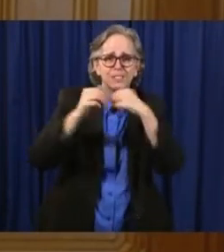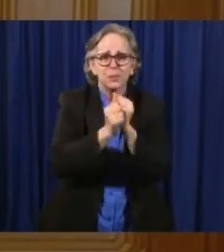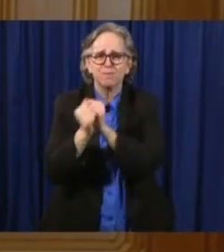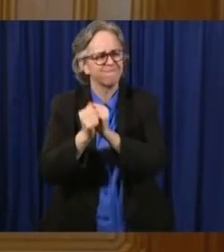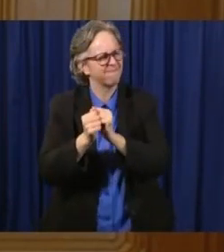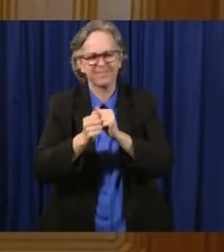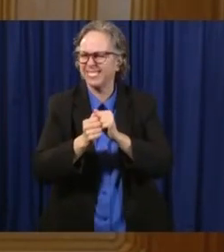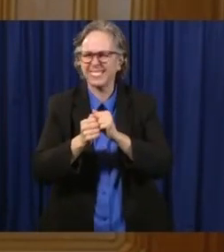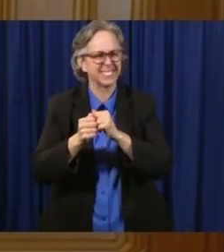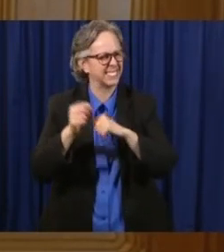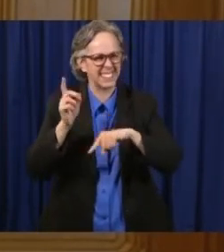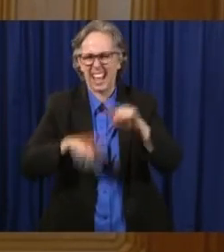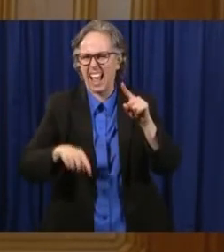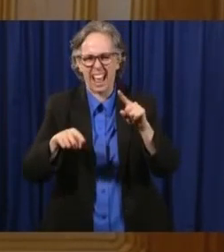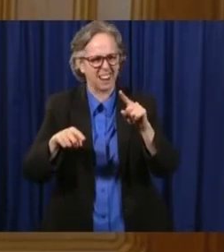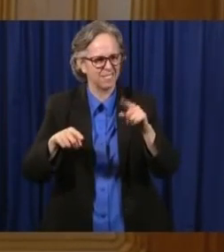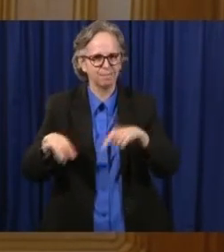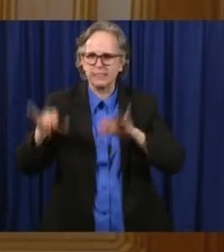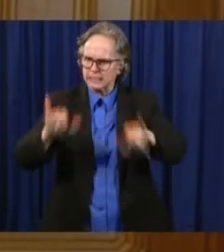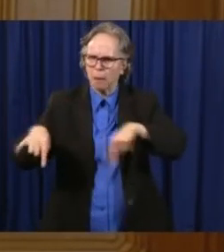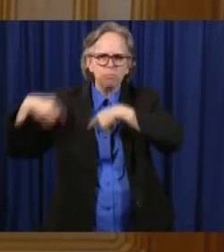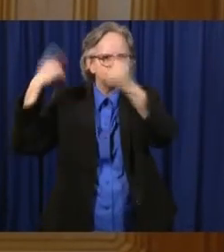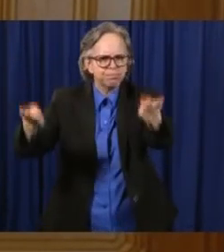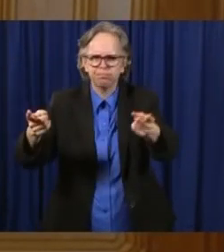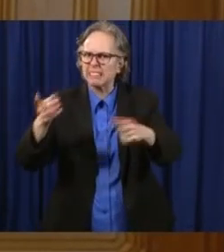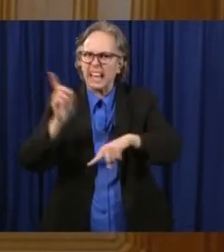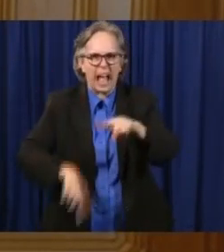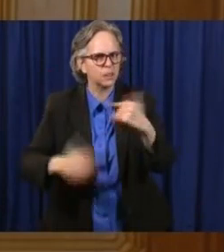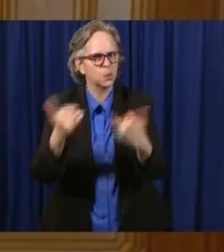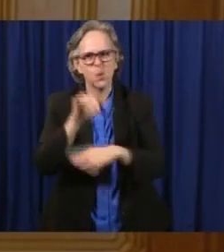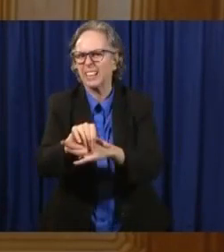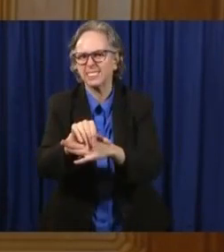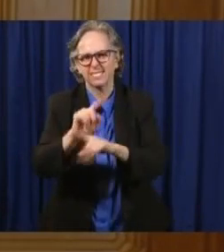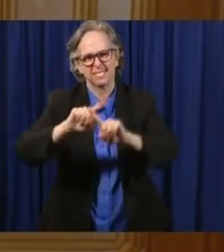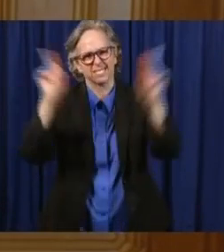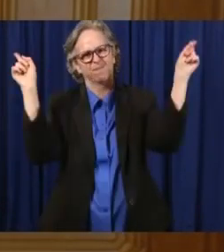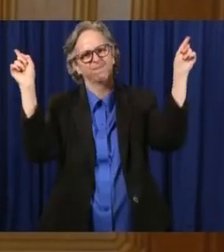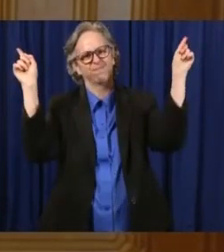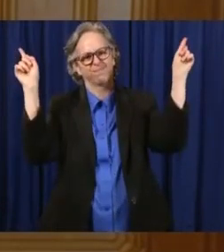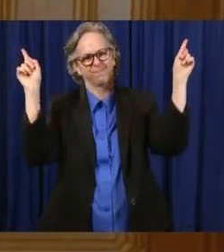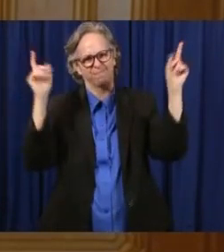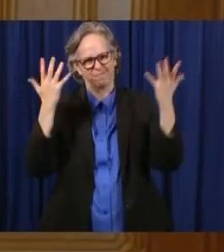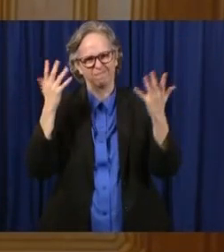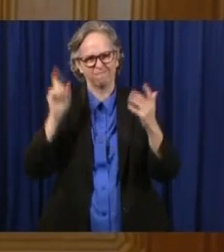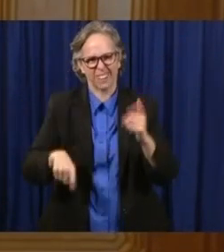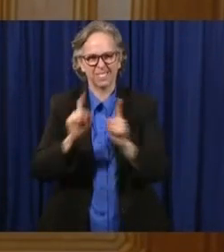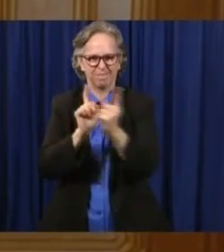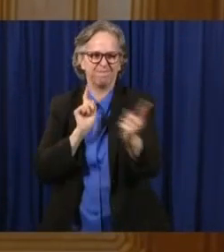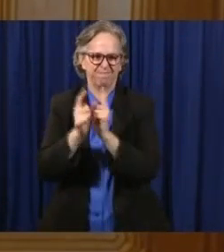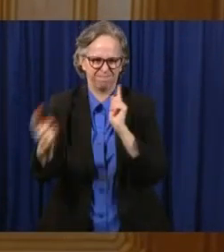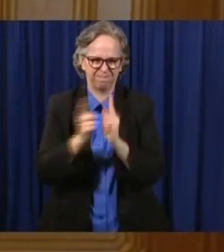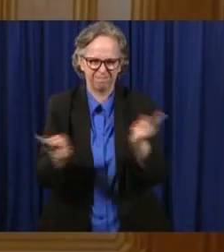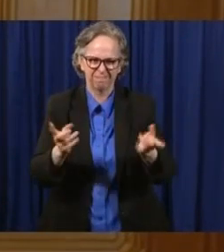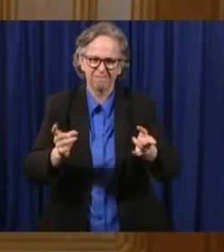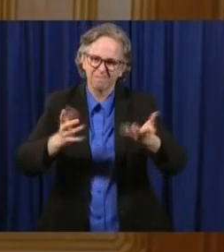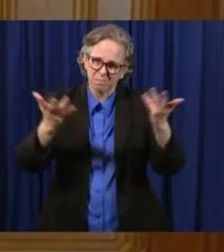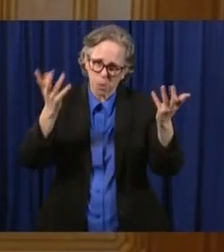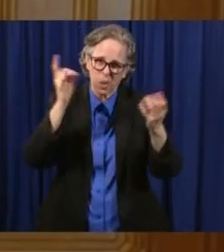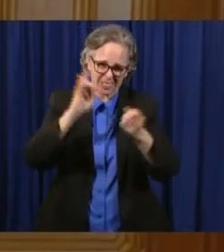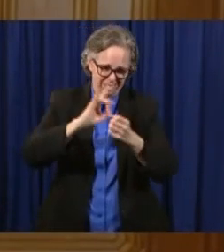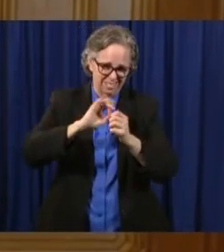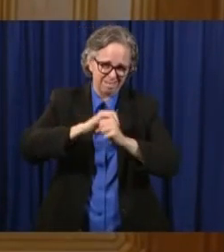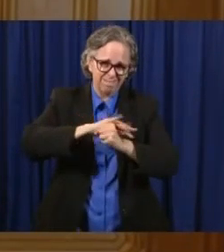they traditionally invite for the celebration. Yet in spite of the pandemic, we find ourselves